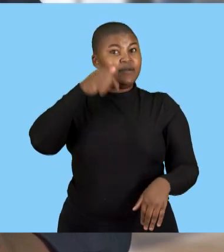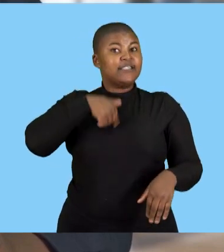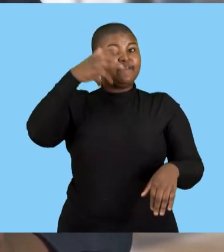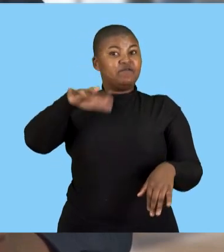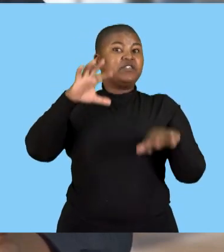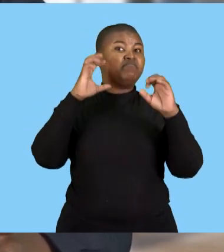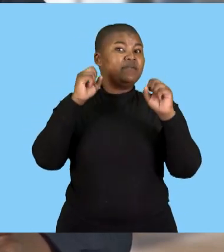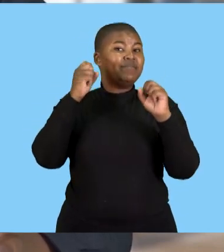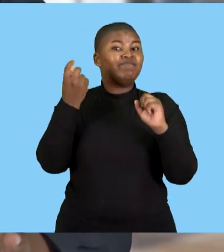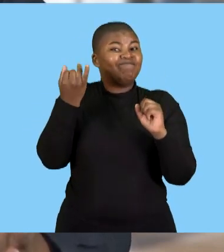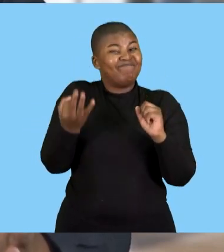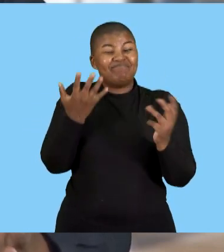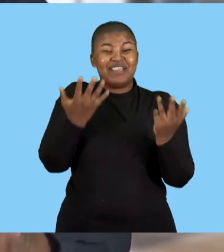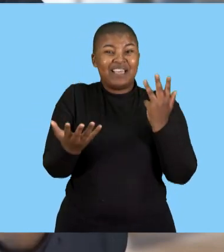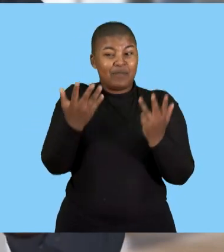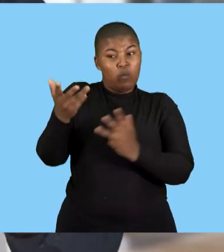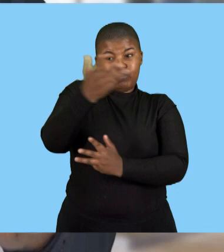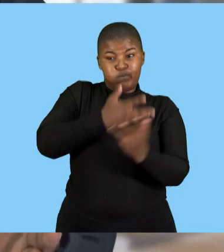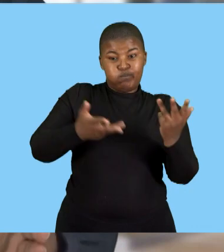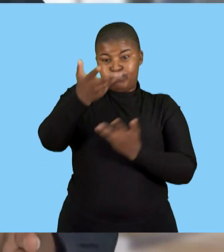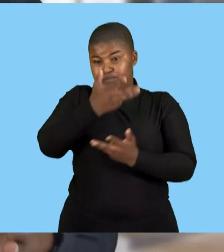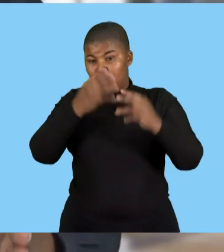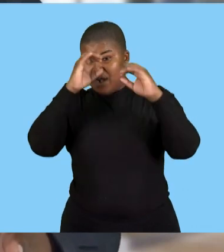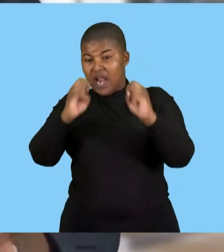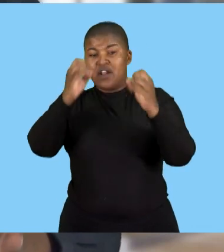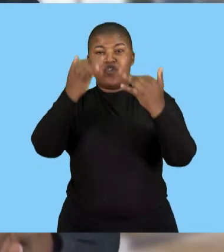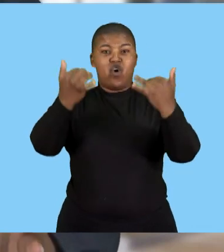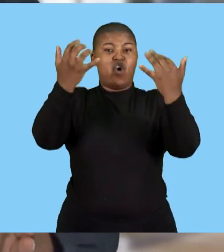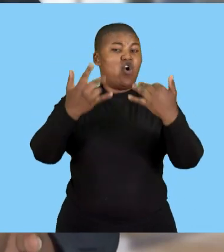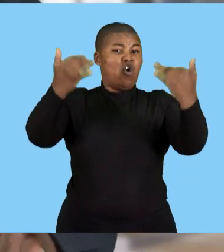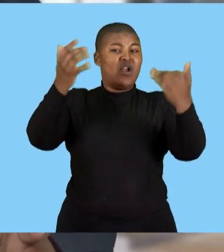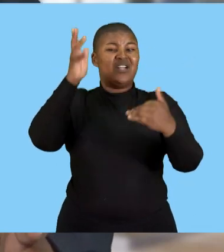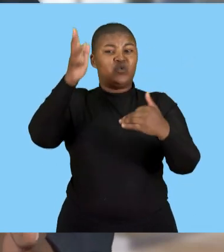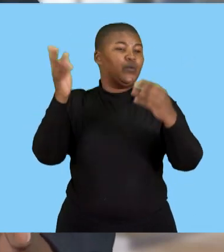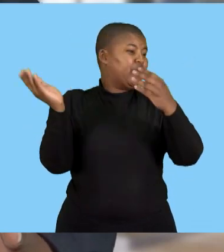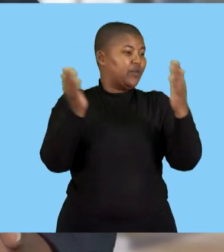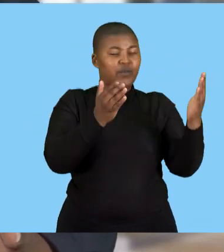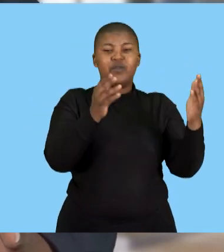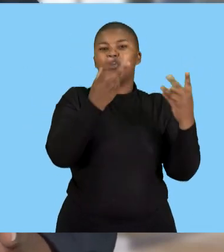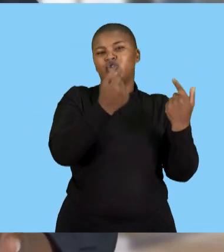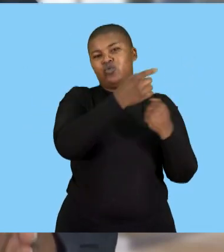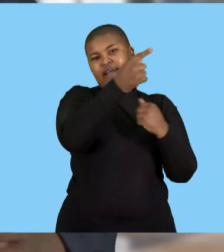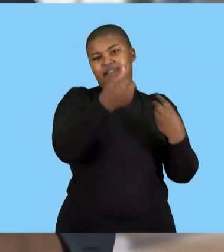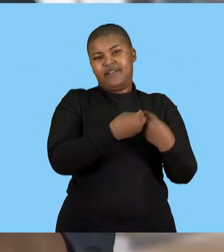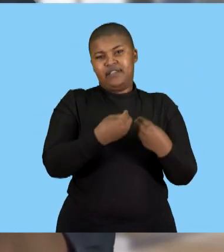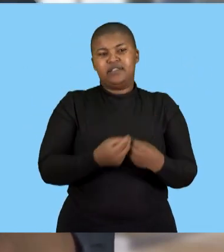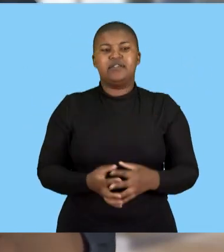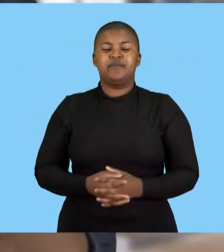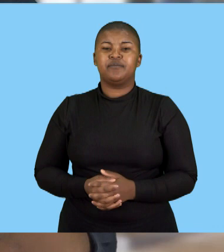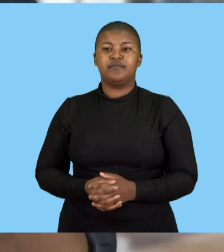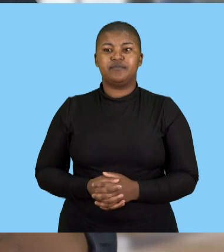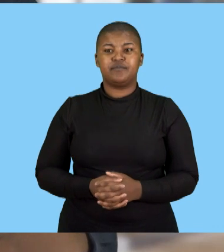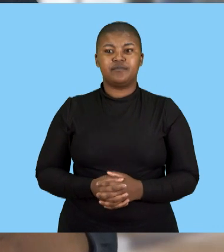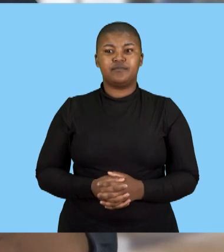we said if you do not engage with the audience, you will lose attention of your audience when we started our